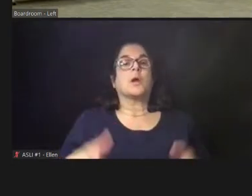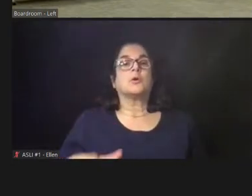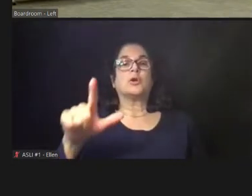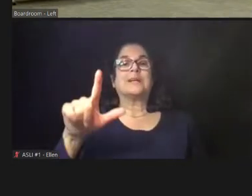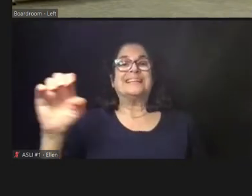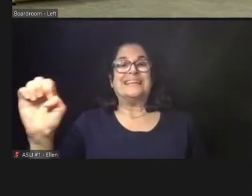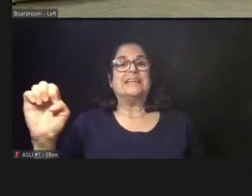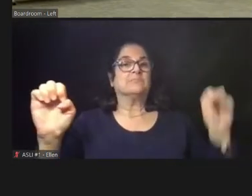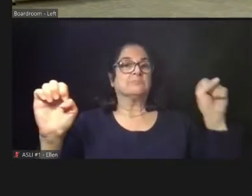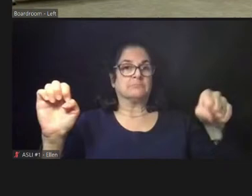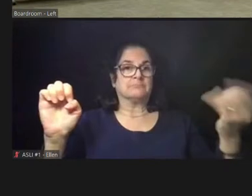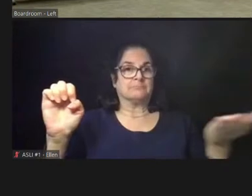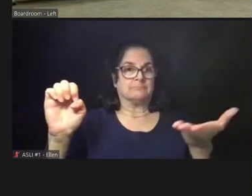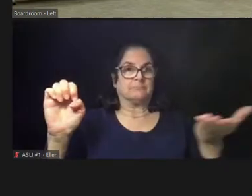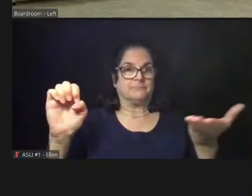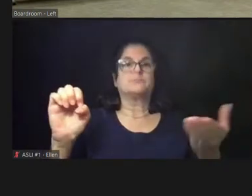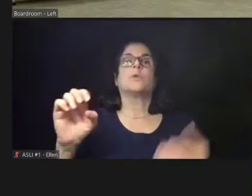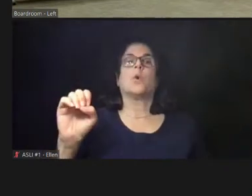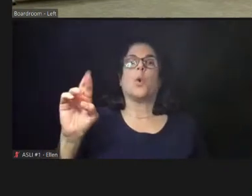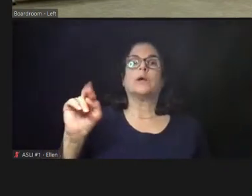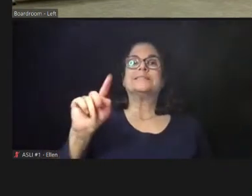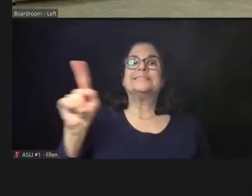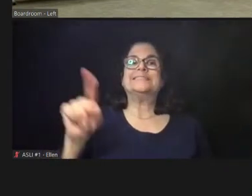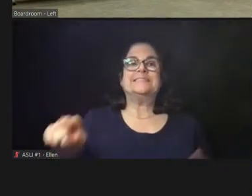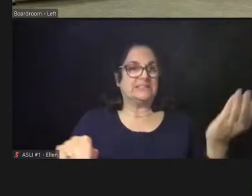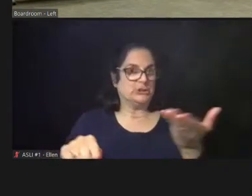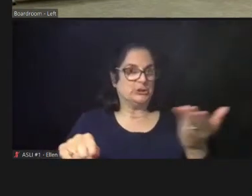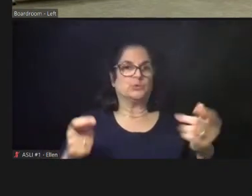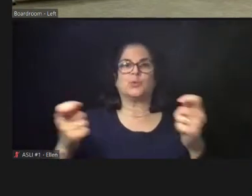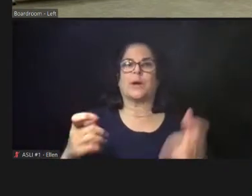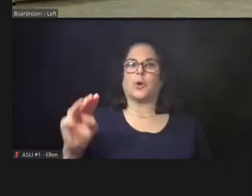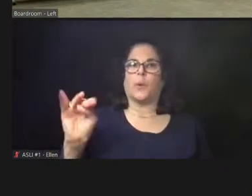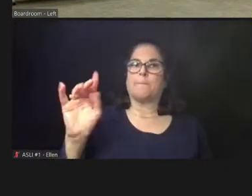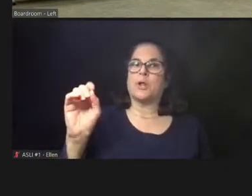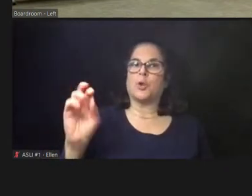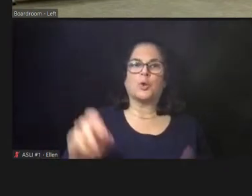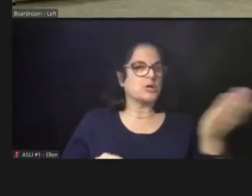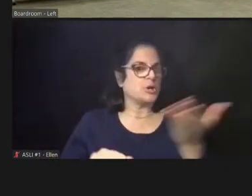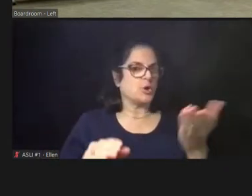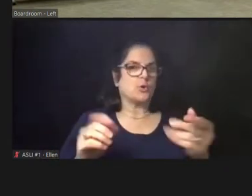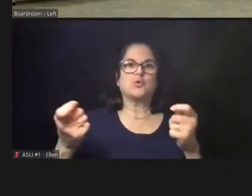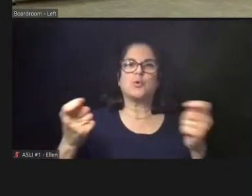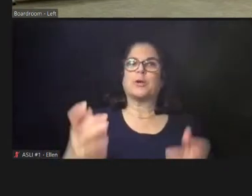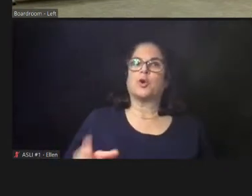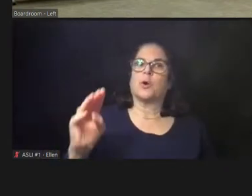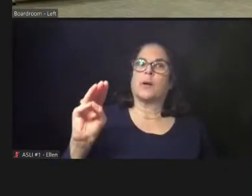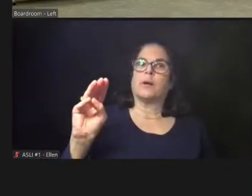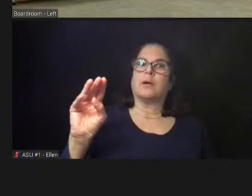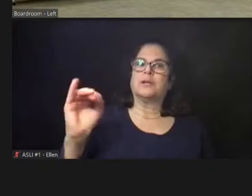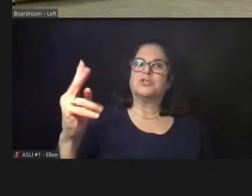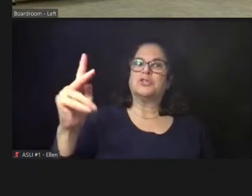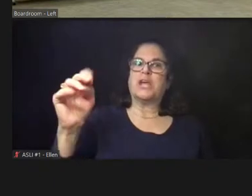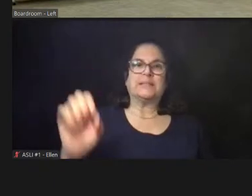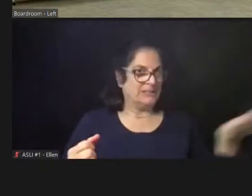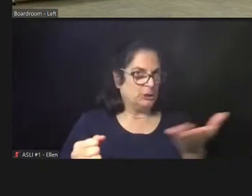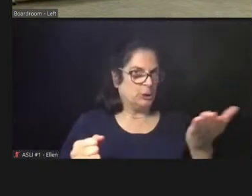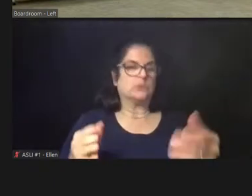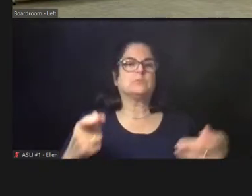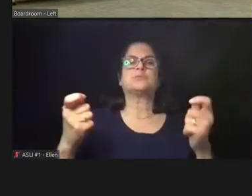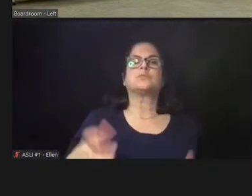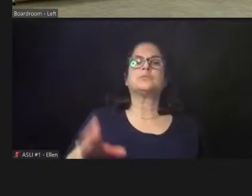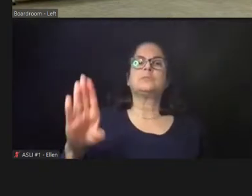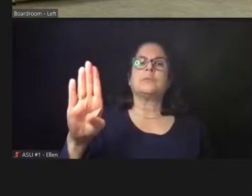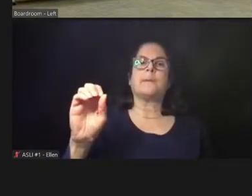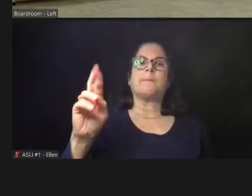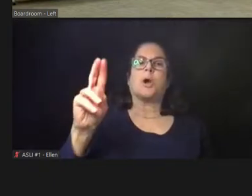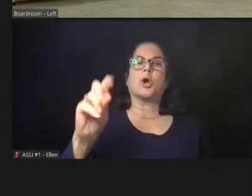Ortiz. Here. Director Miller. Here. Director Jakes. Here. Director Barkley. Here.